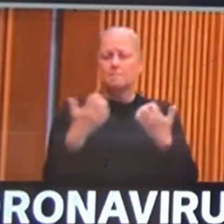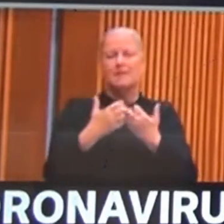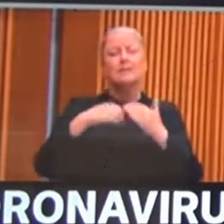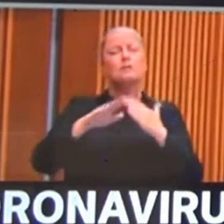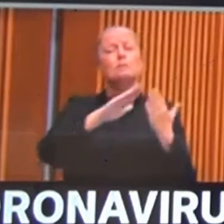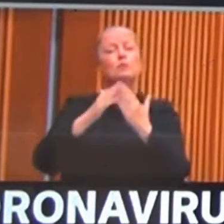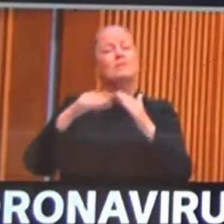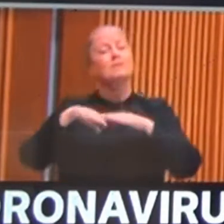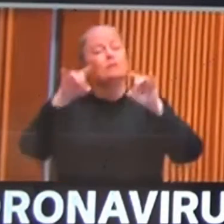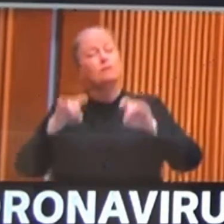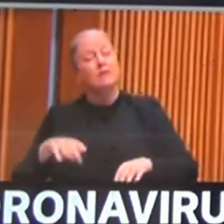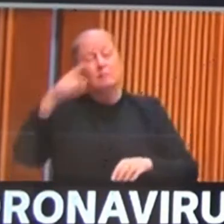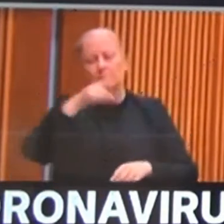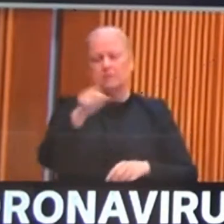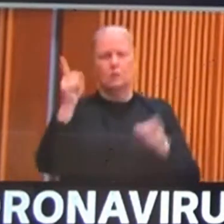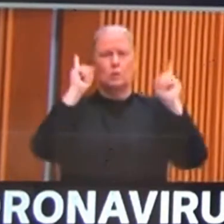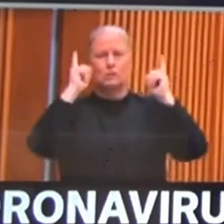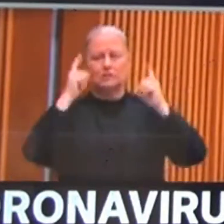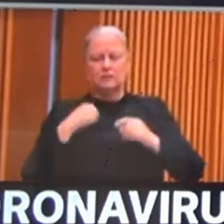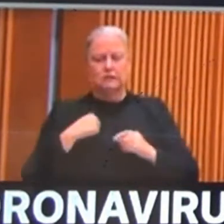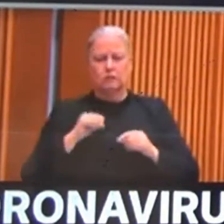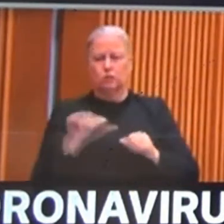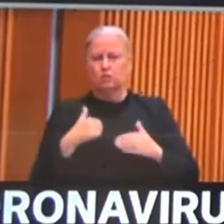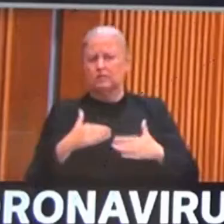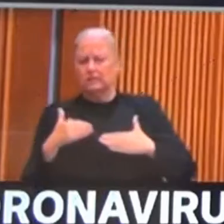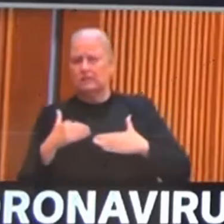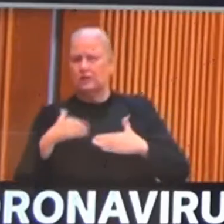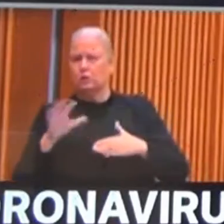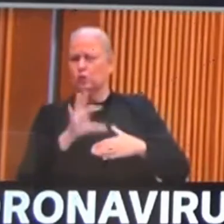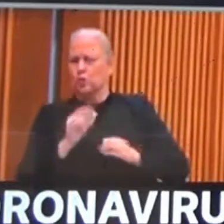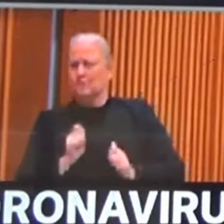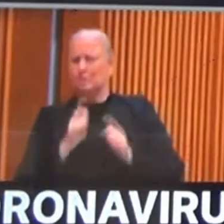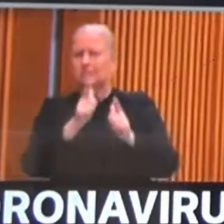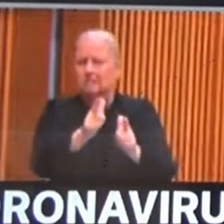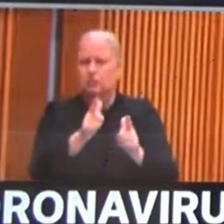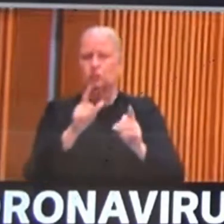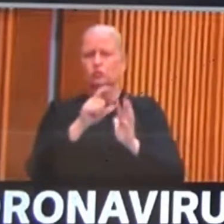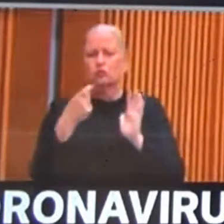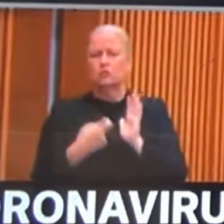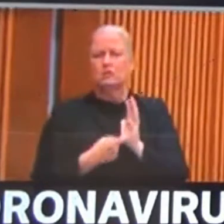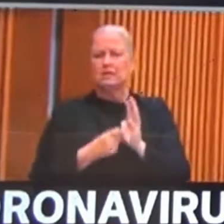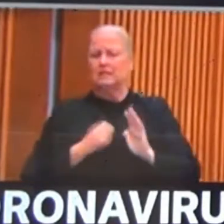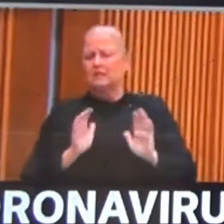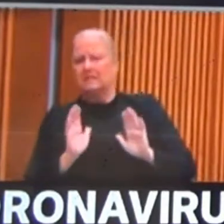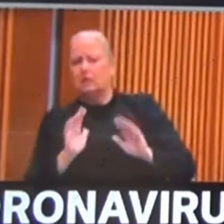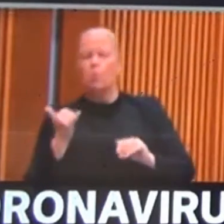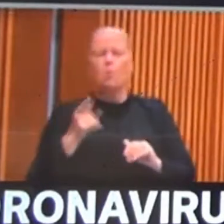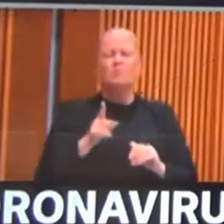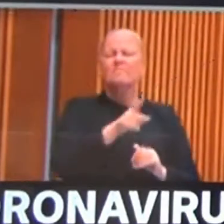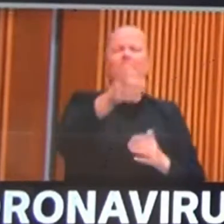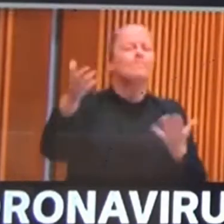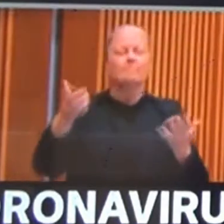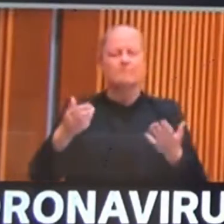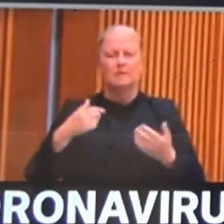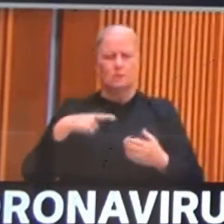is worried about whether they should be accessing the care at a time where they think that their doctor, their health provider is